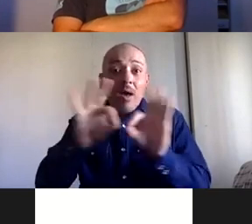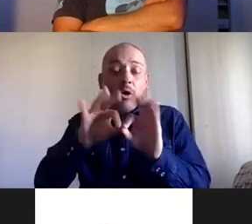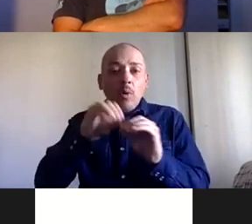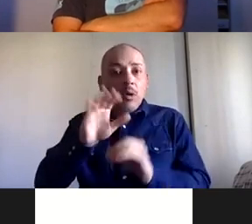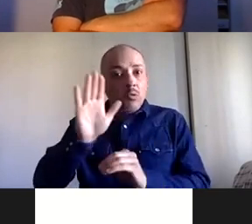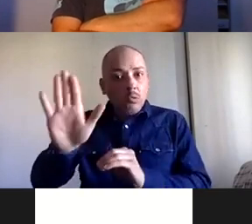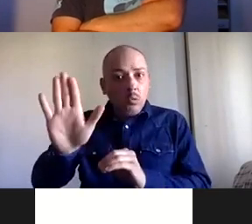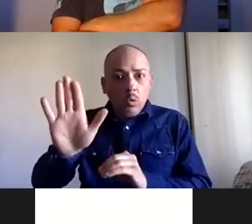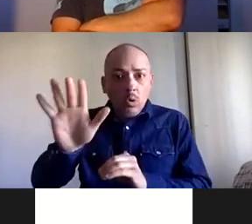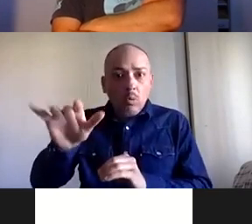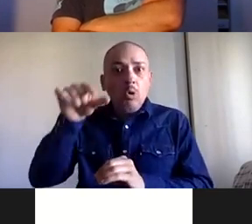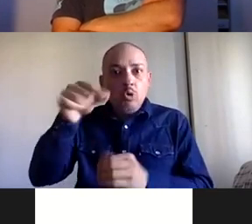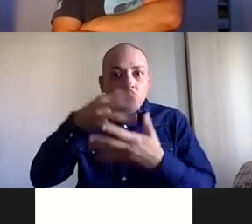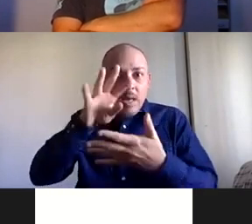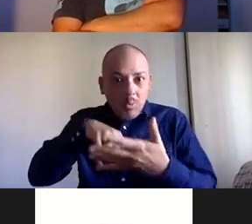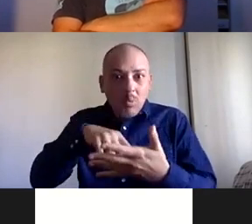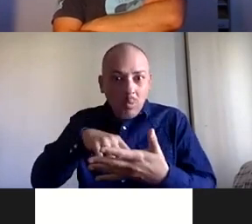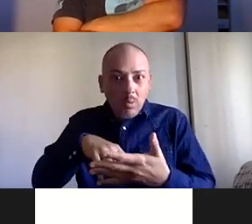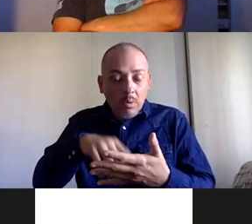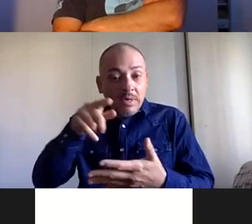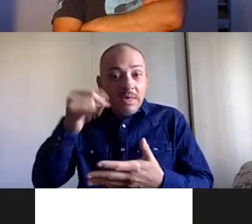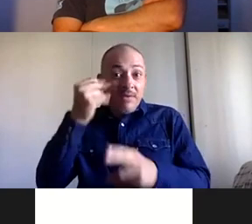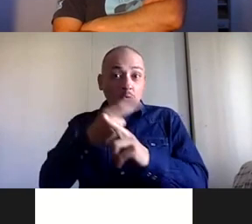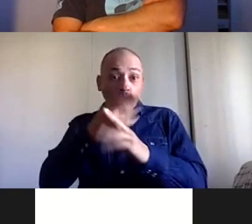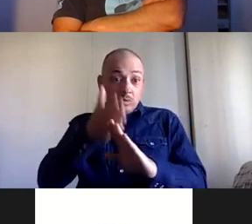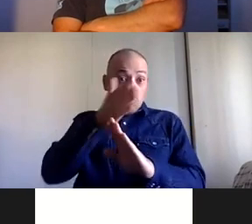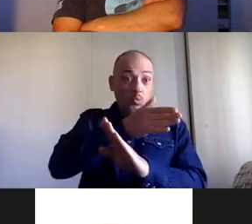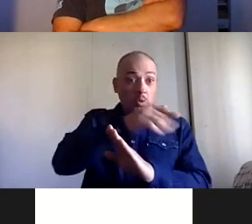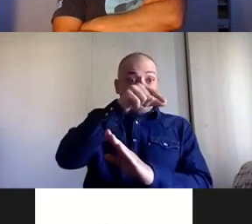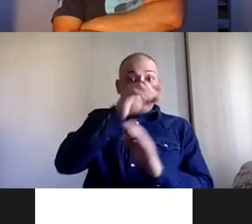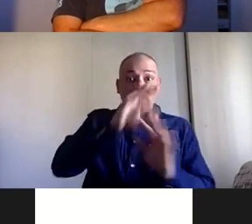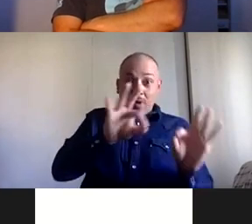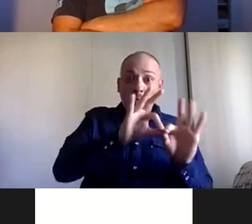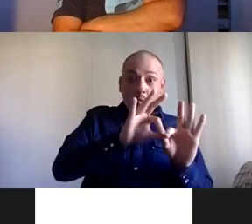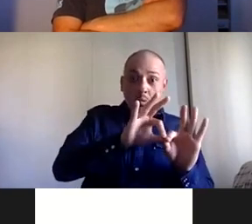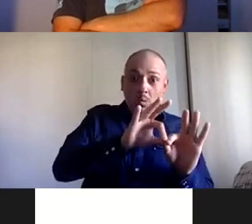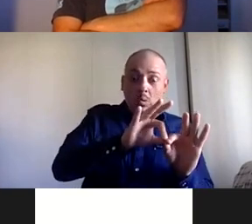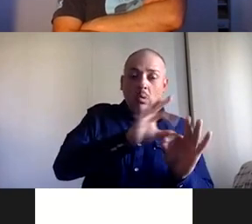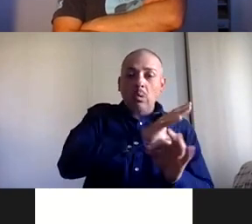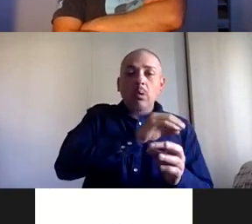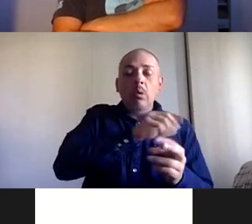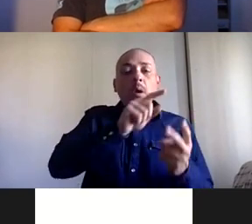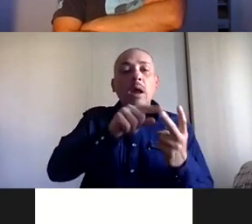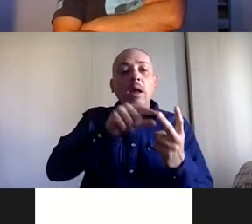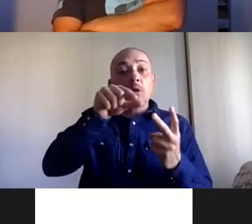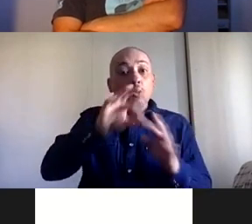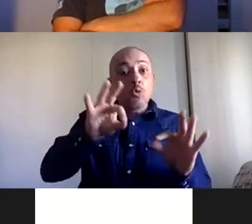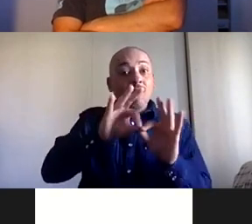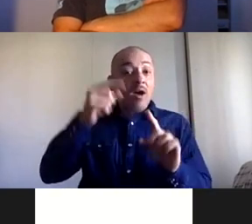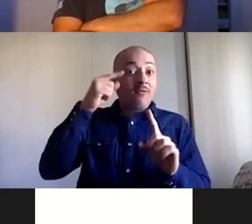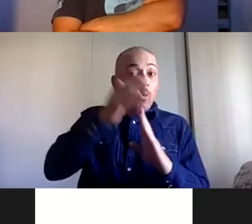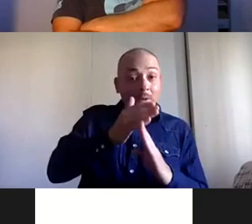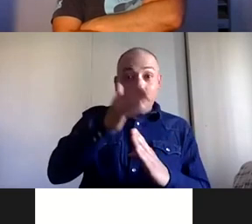your Q table. So you use the previous Q value and the Q value you have for the